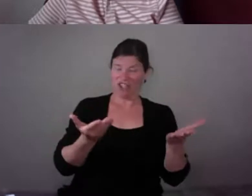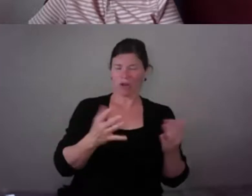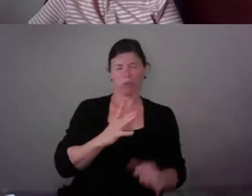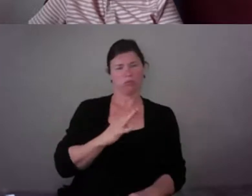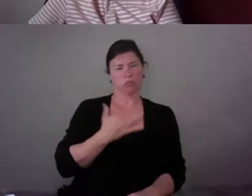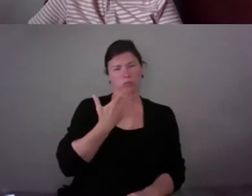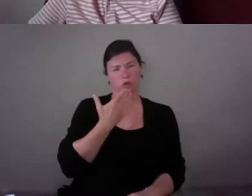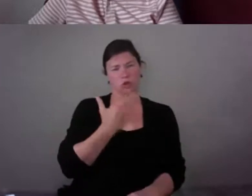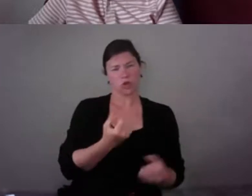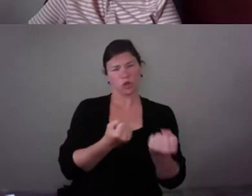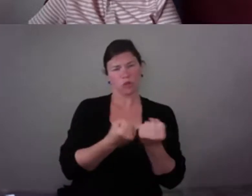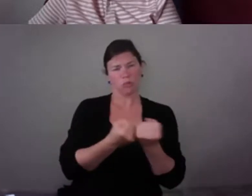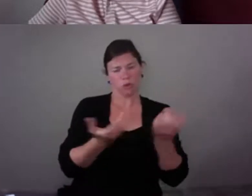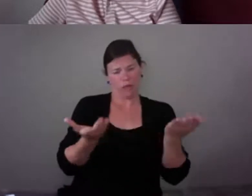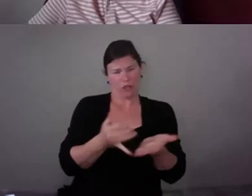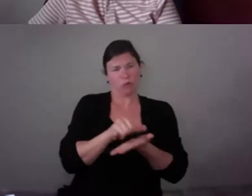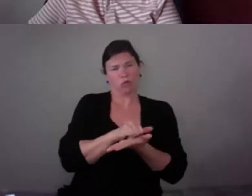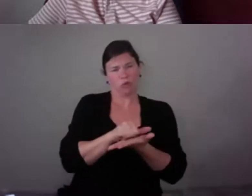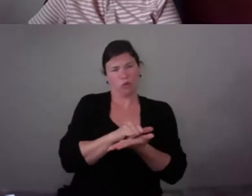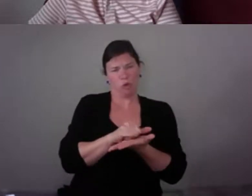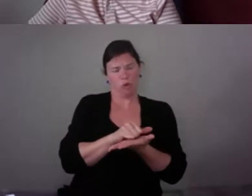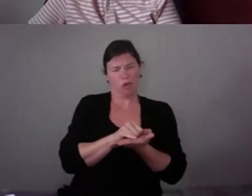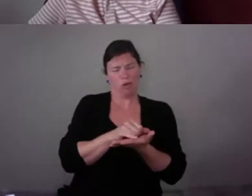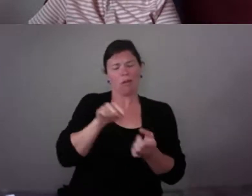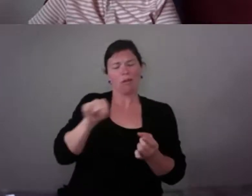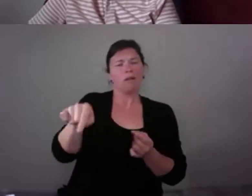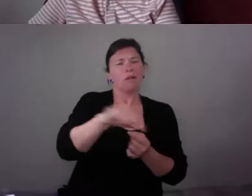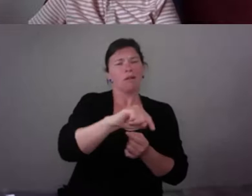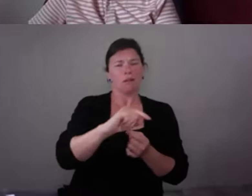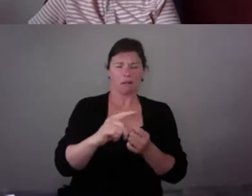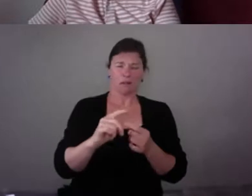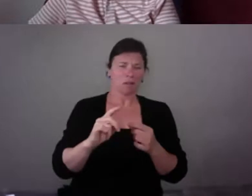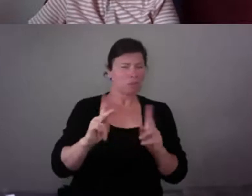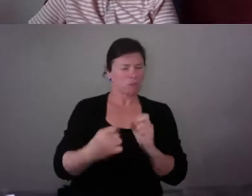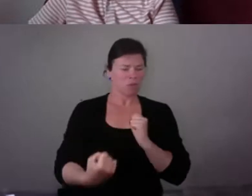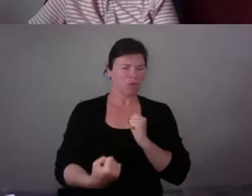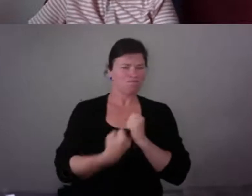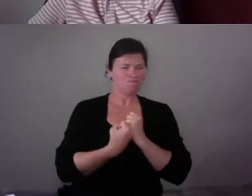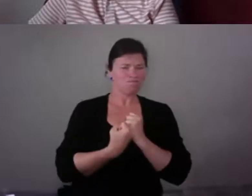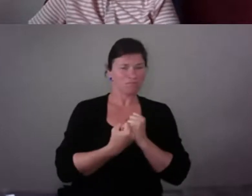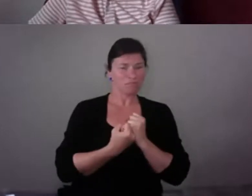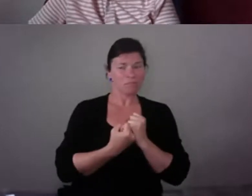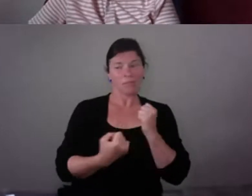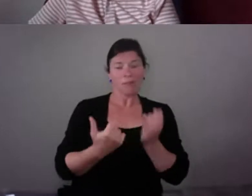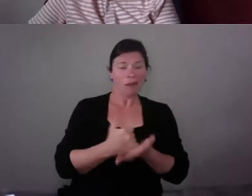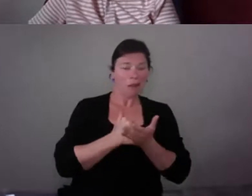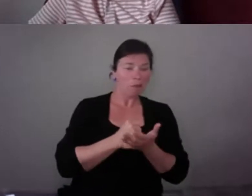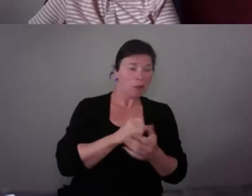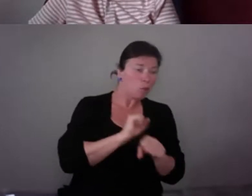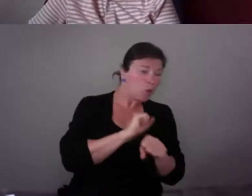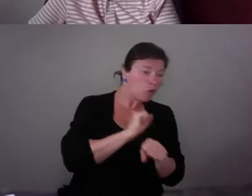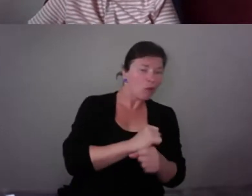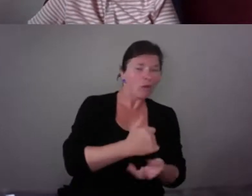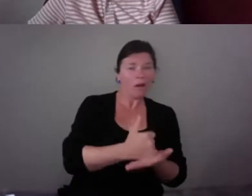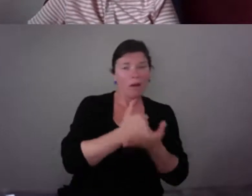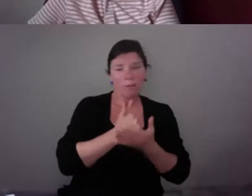in Syracuse, New York, that helped me with my like at work, and they help me find people that can